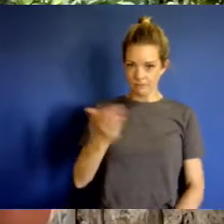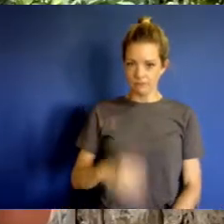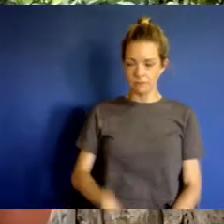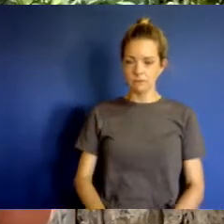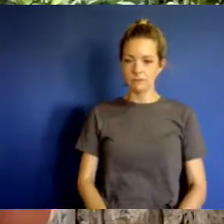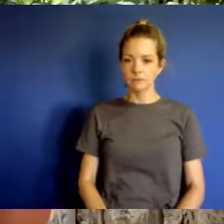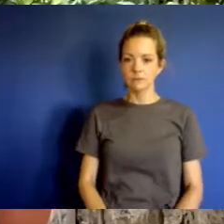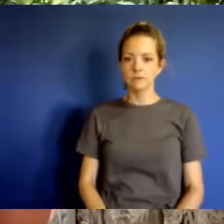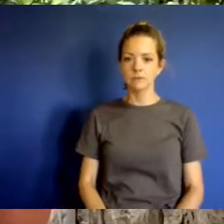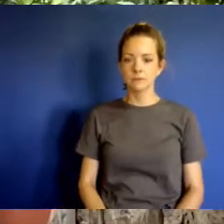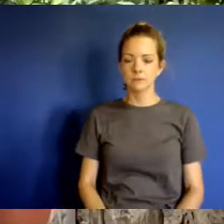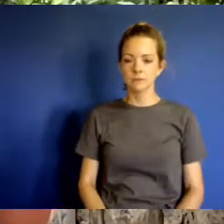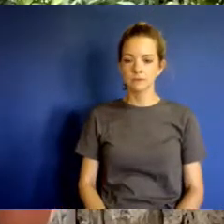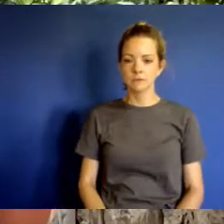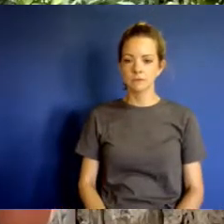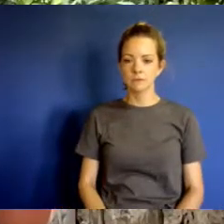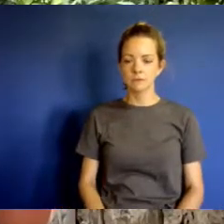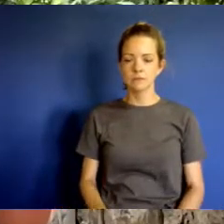sides.